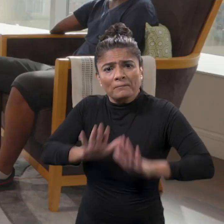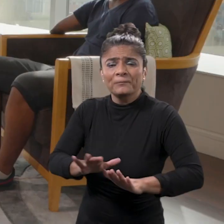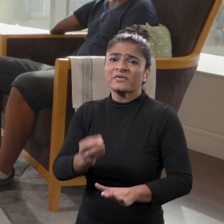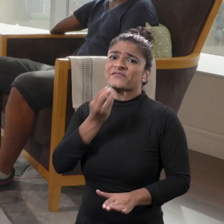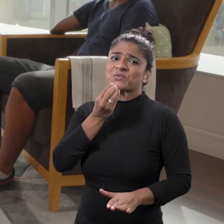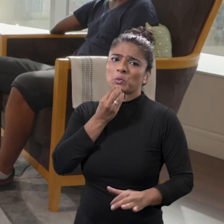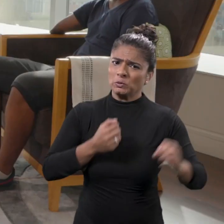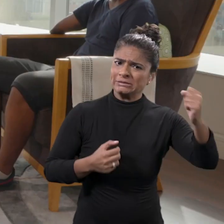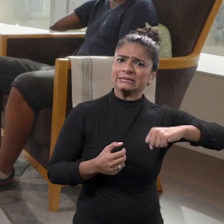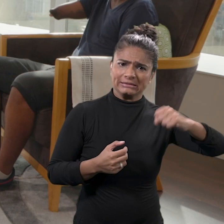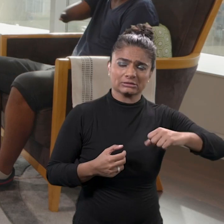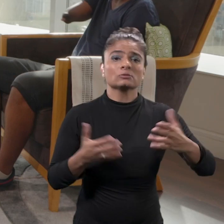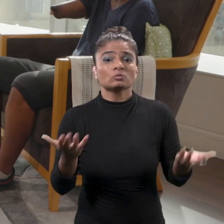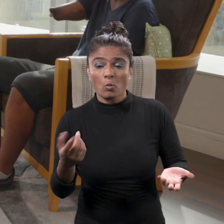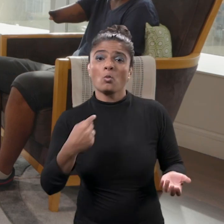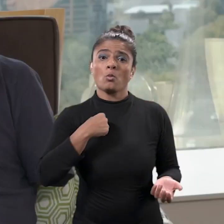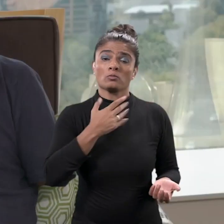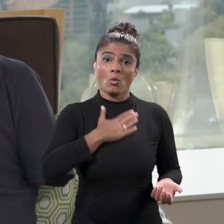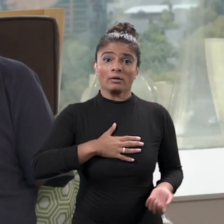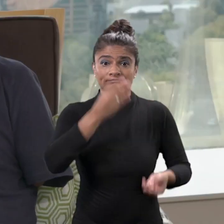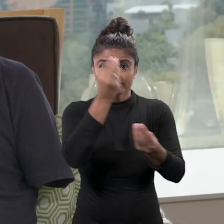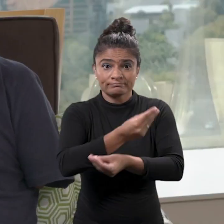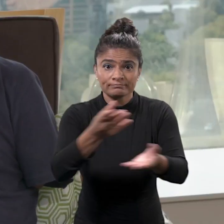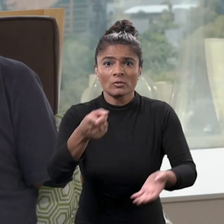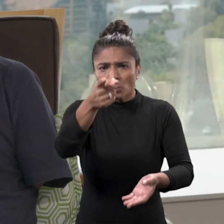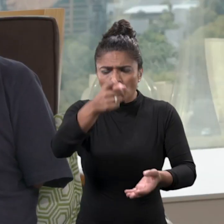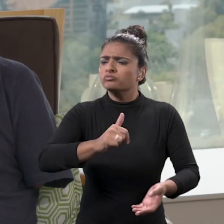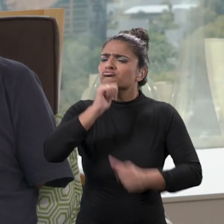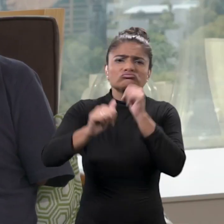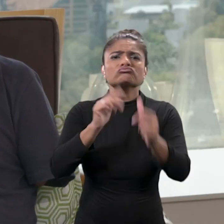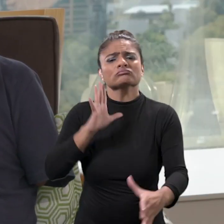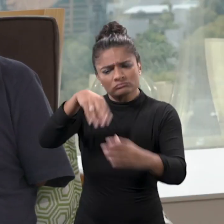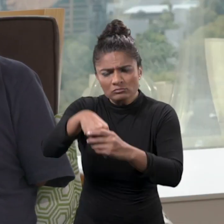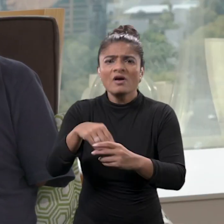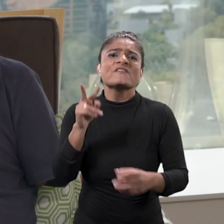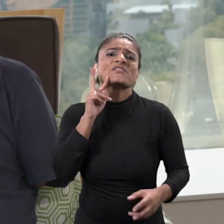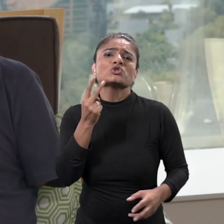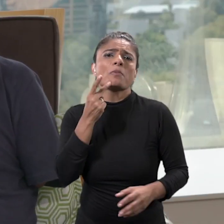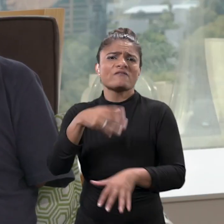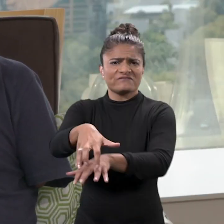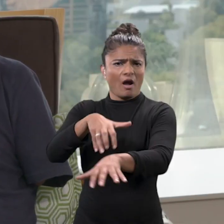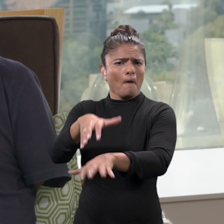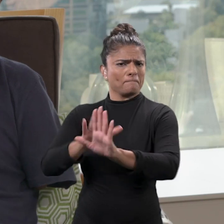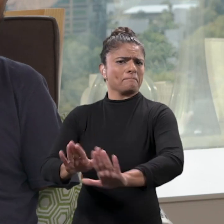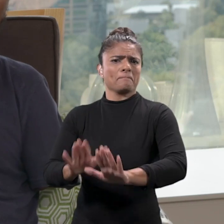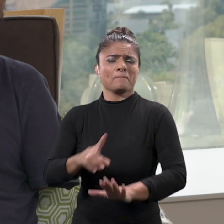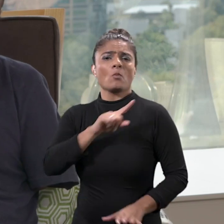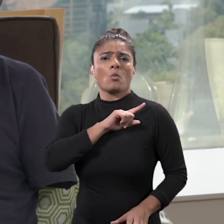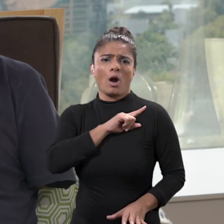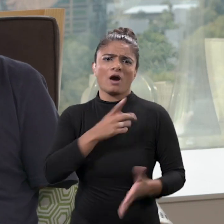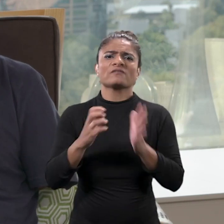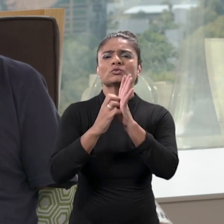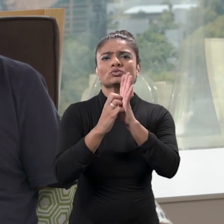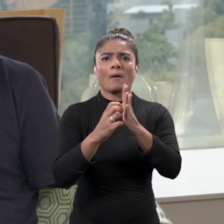no, there's I would say personally get into the vegetable farming because. Like, for